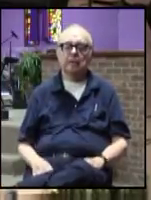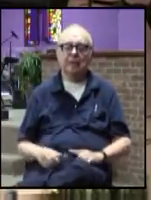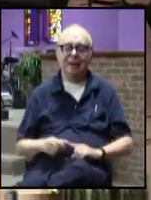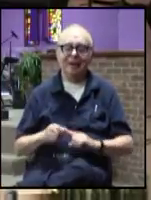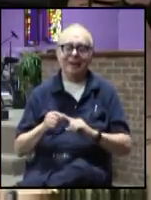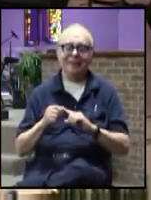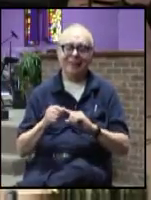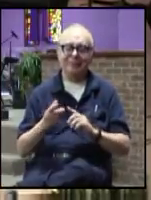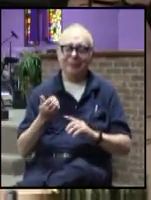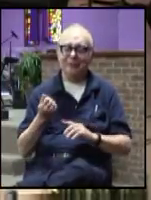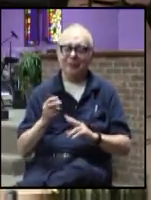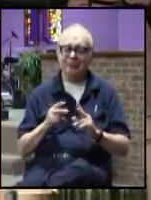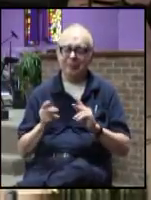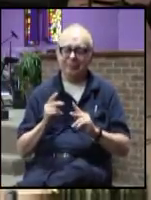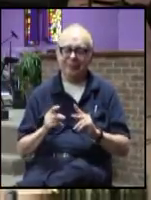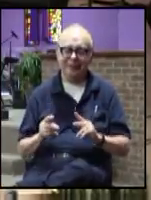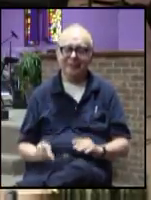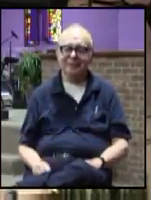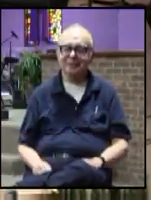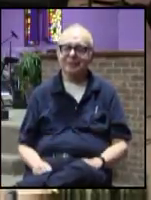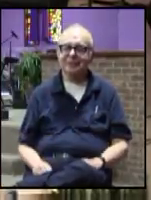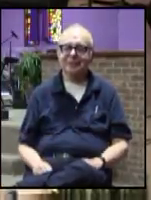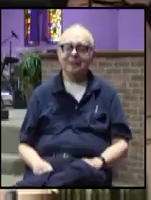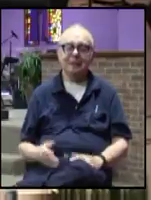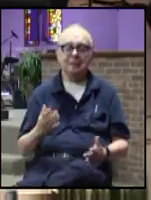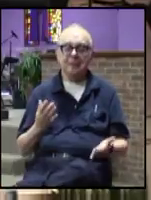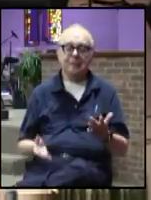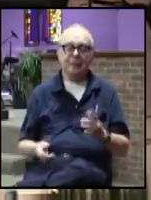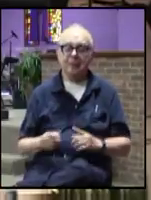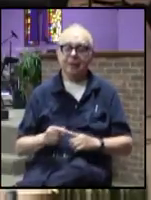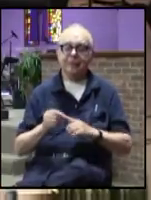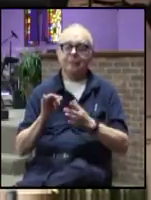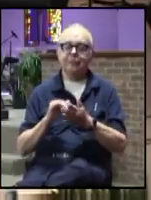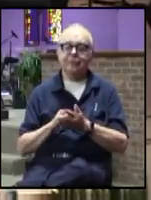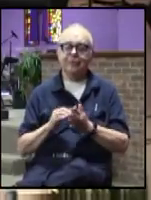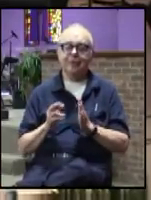except a few. There might be exceptions.